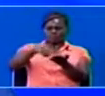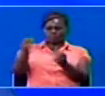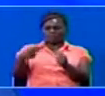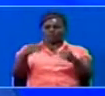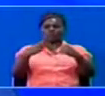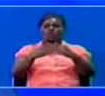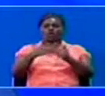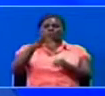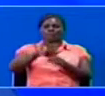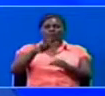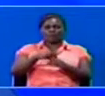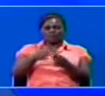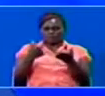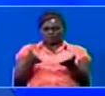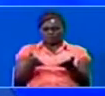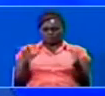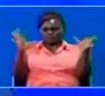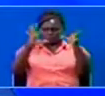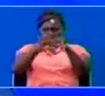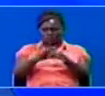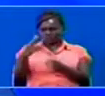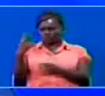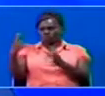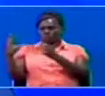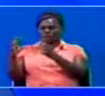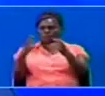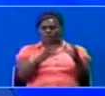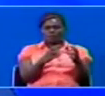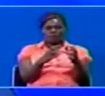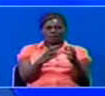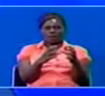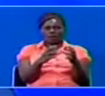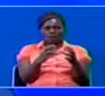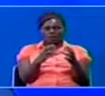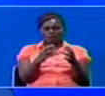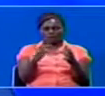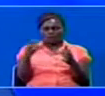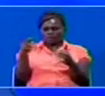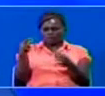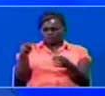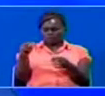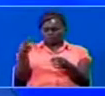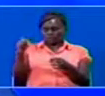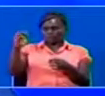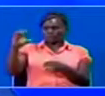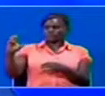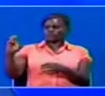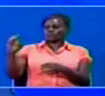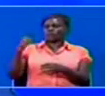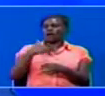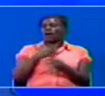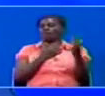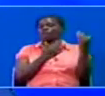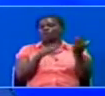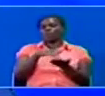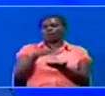elections. The Tunza coalition, which brings on board two parties through its National Executive Council, said they have high hopes that